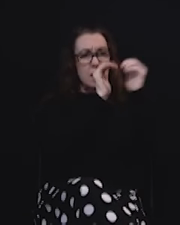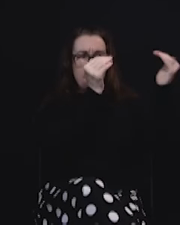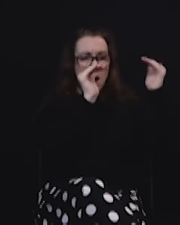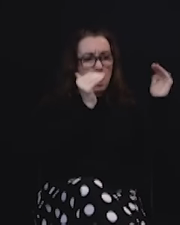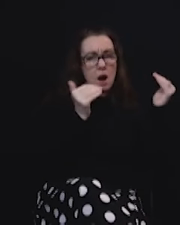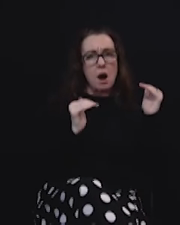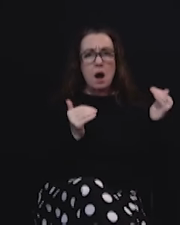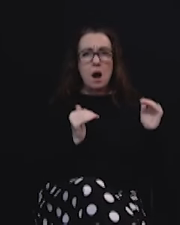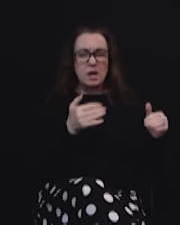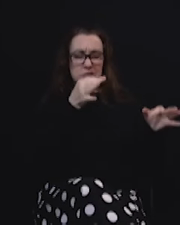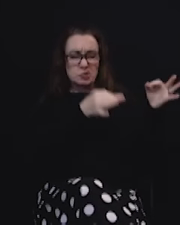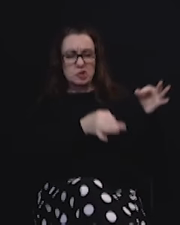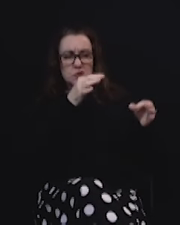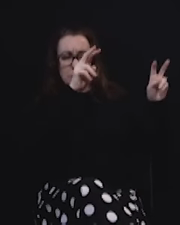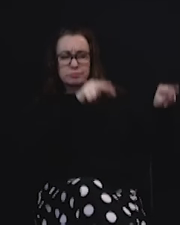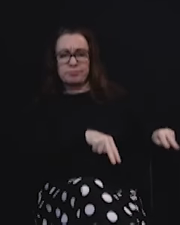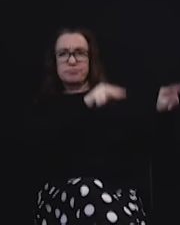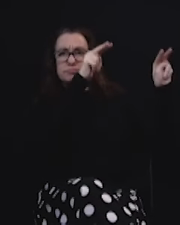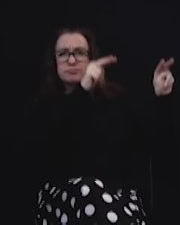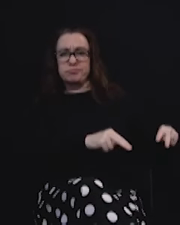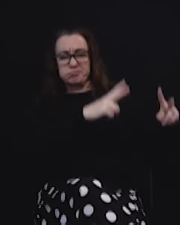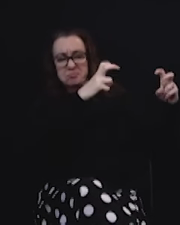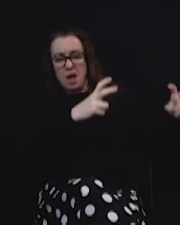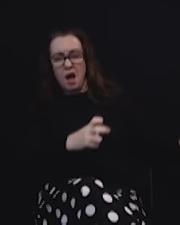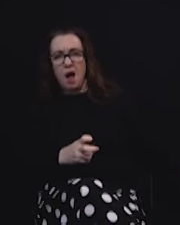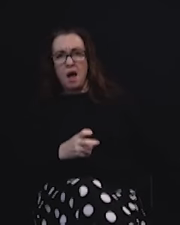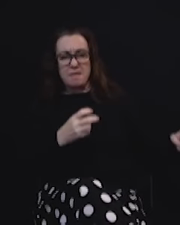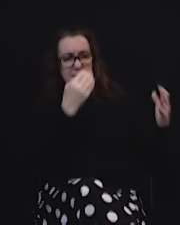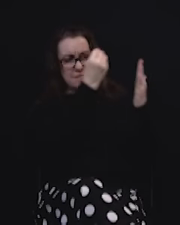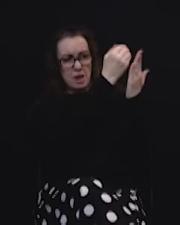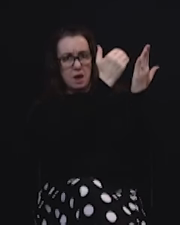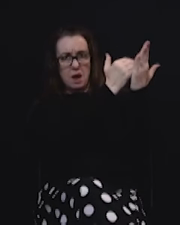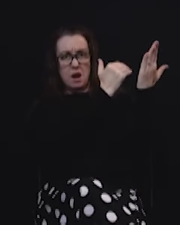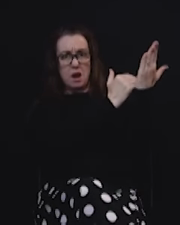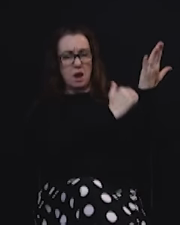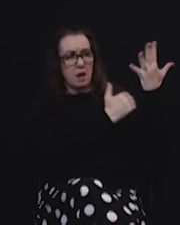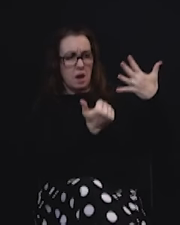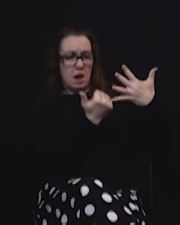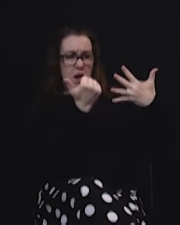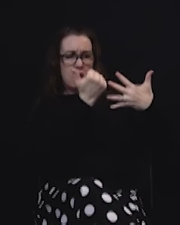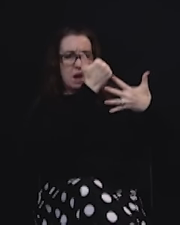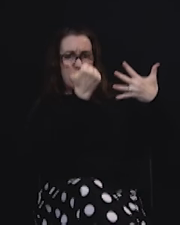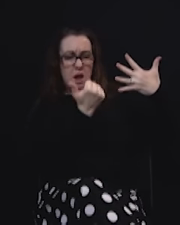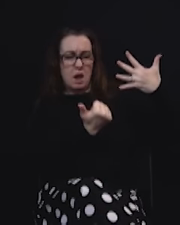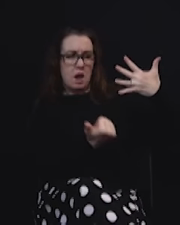compare. We judge, we evaluate, we rate, and we rank. That's what humans do.